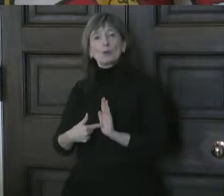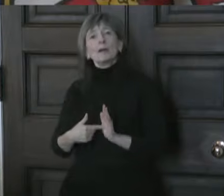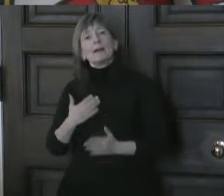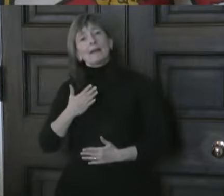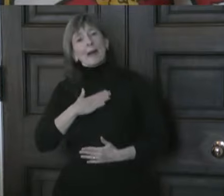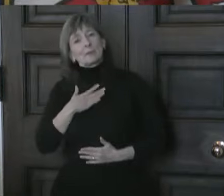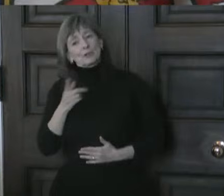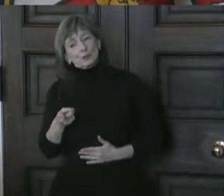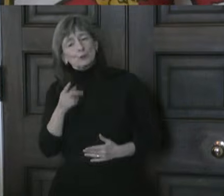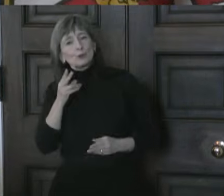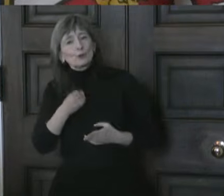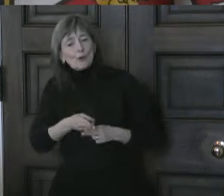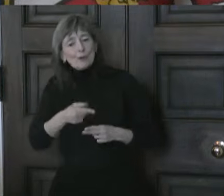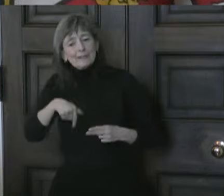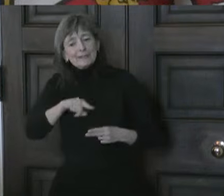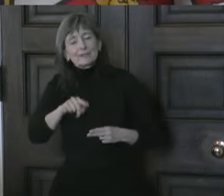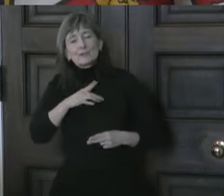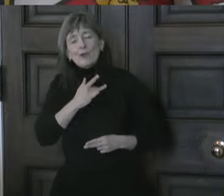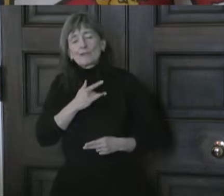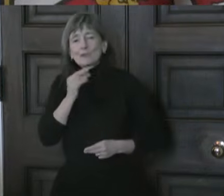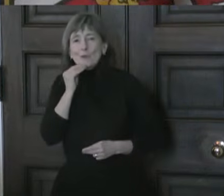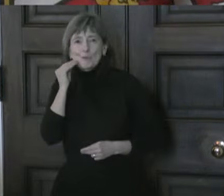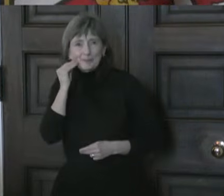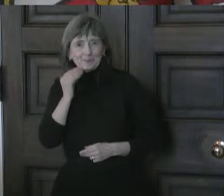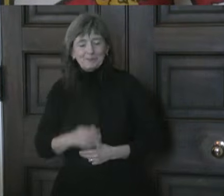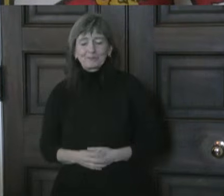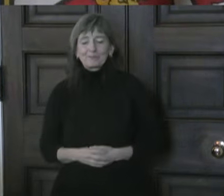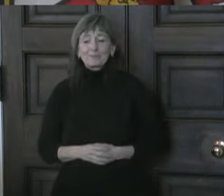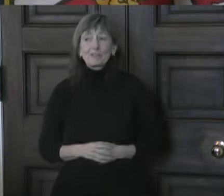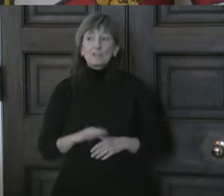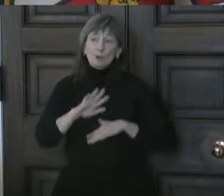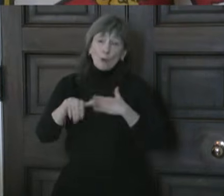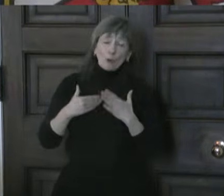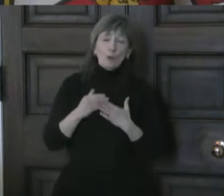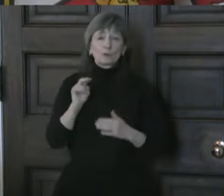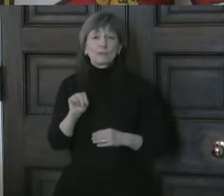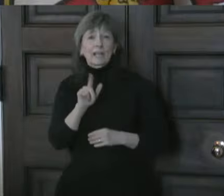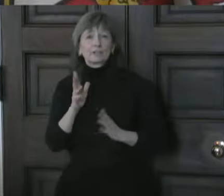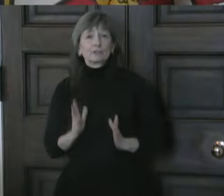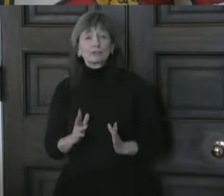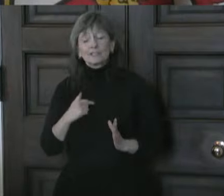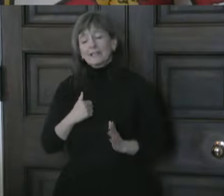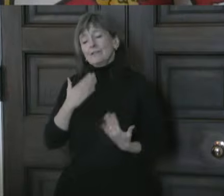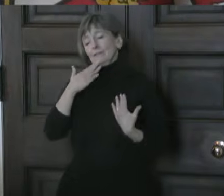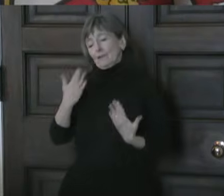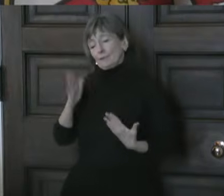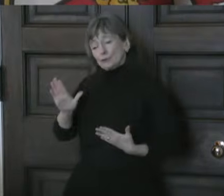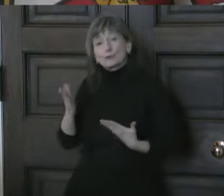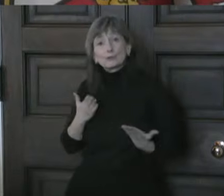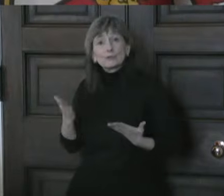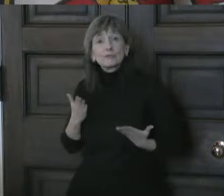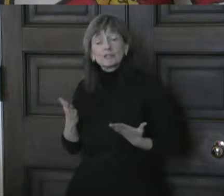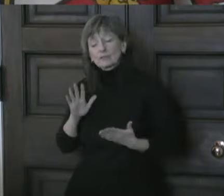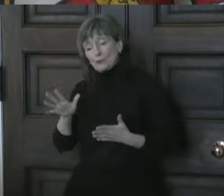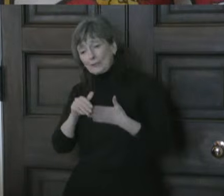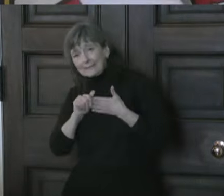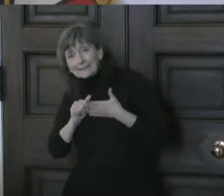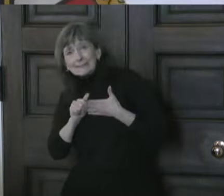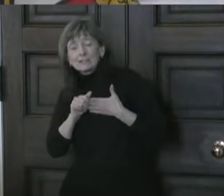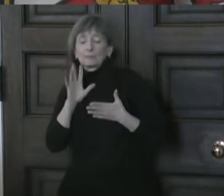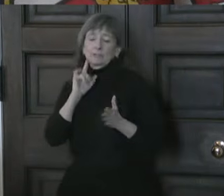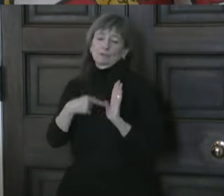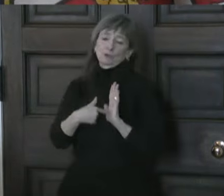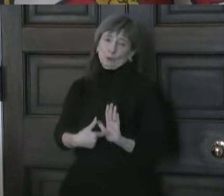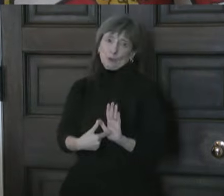this province home. On behalf of all Newfoundlanders and Labradorians, thank you for your service, your leadership, and your